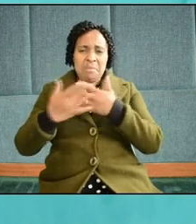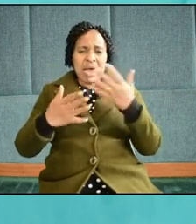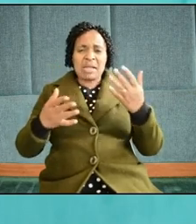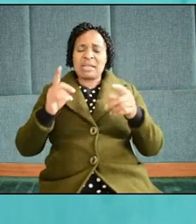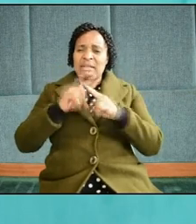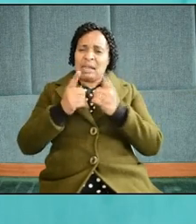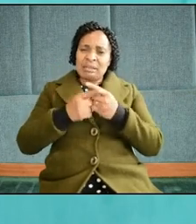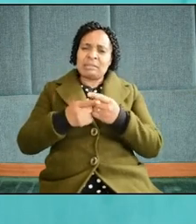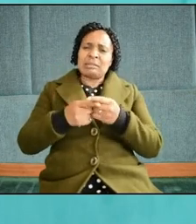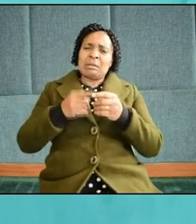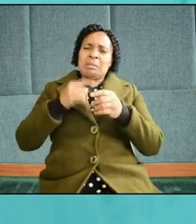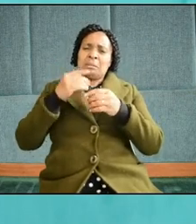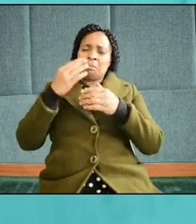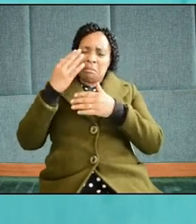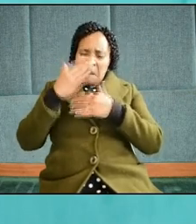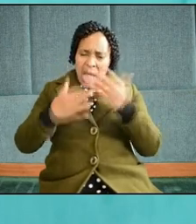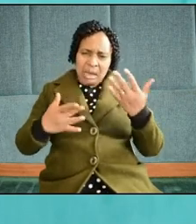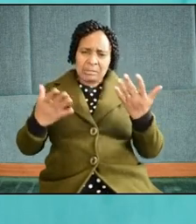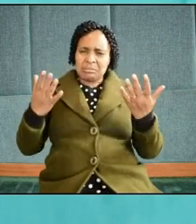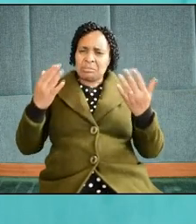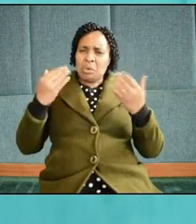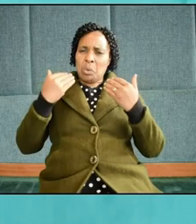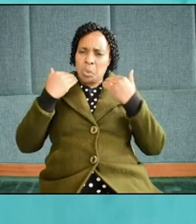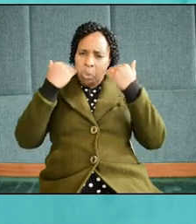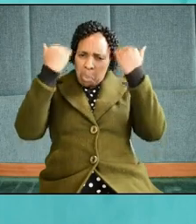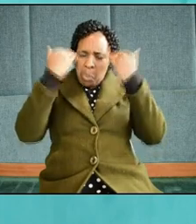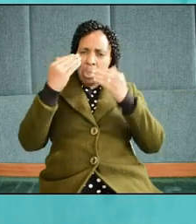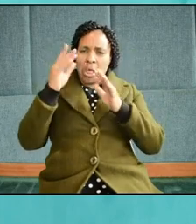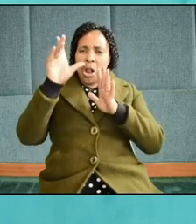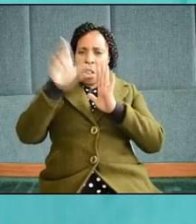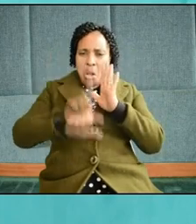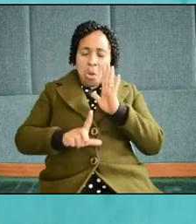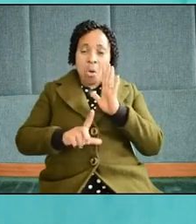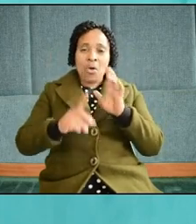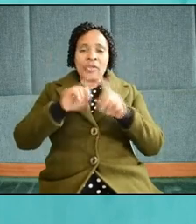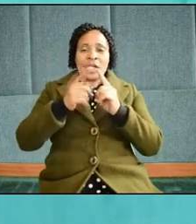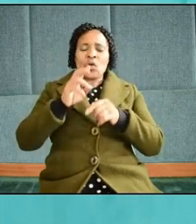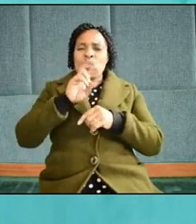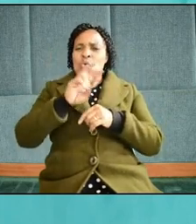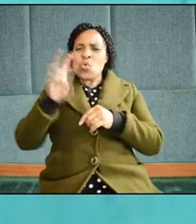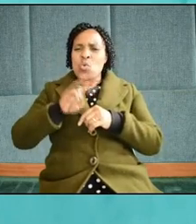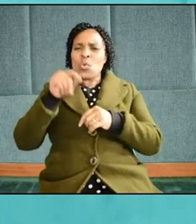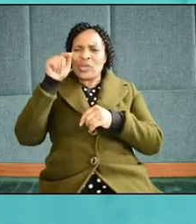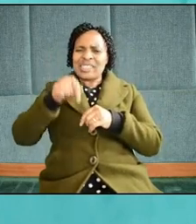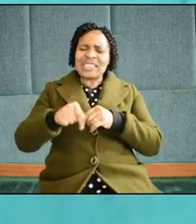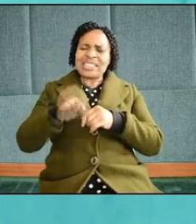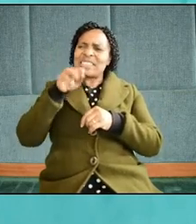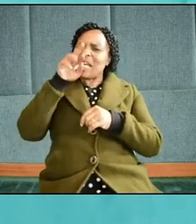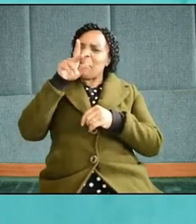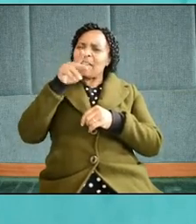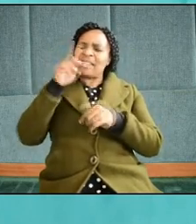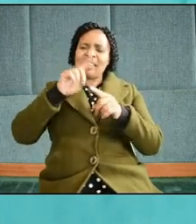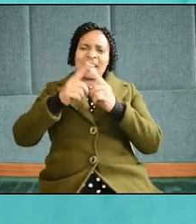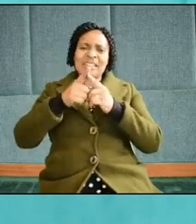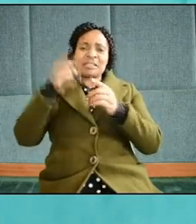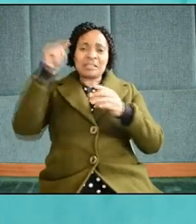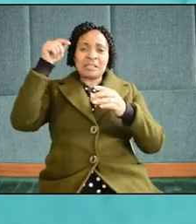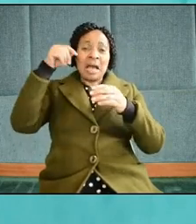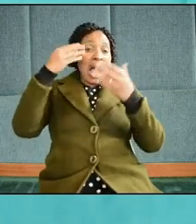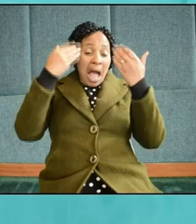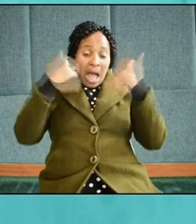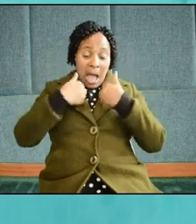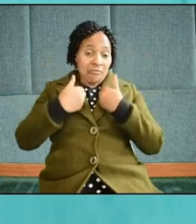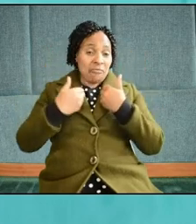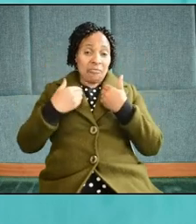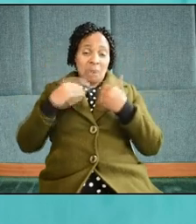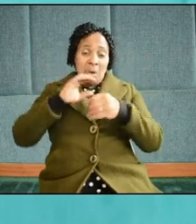blood pressure will go really low. So I'm thinking that, you know, they were told that you need to look upon that bronze serpent, and maybe they didn't even have that